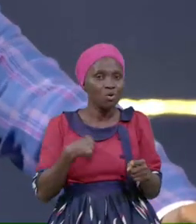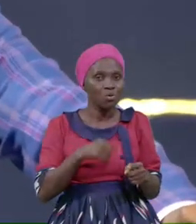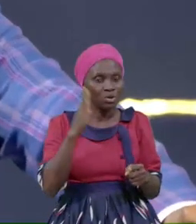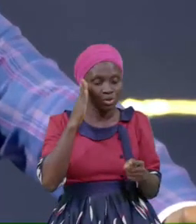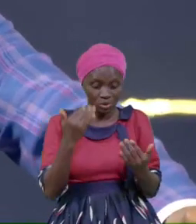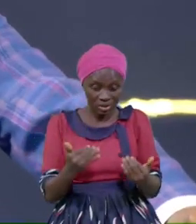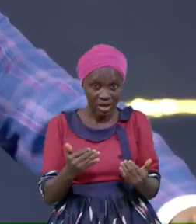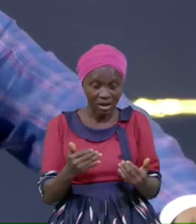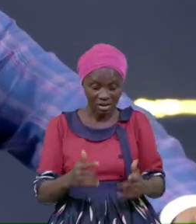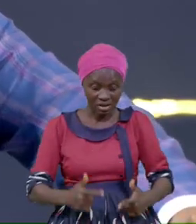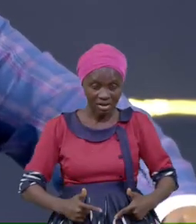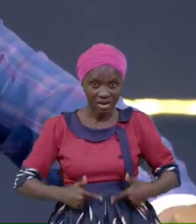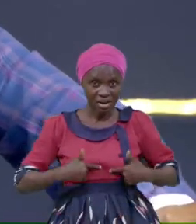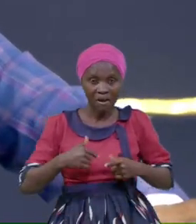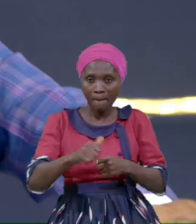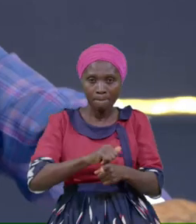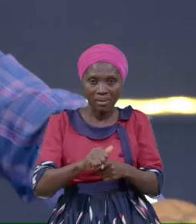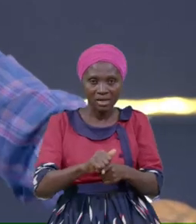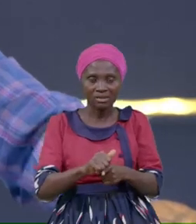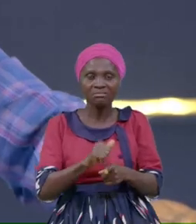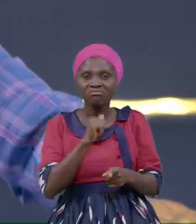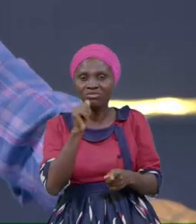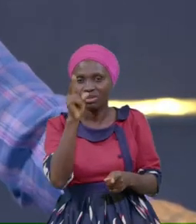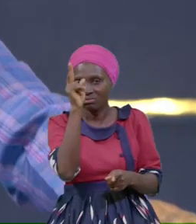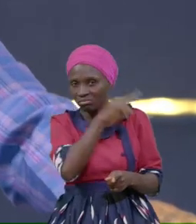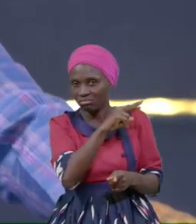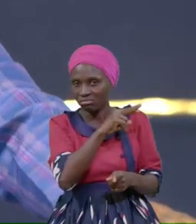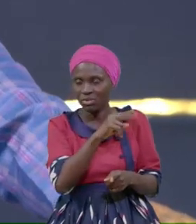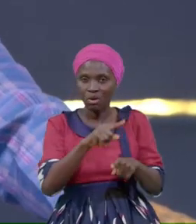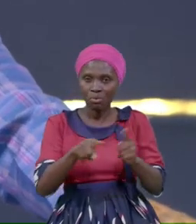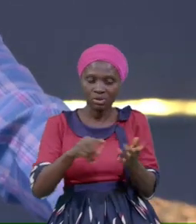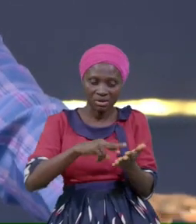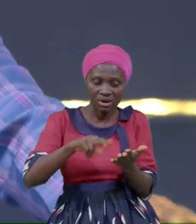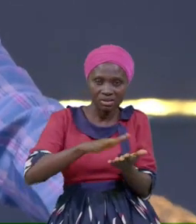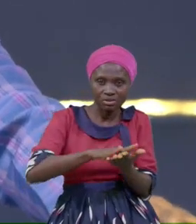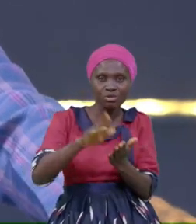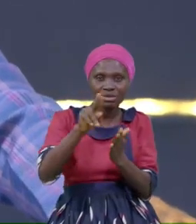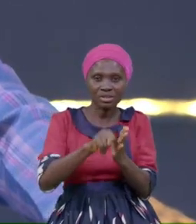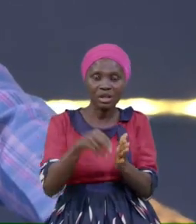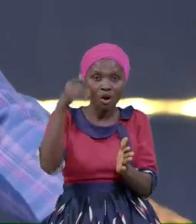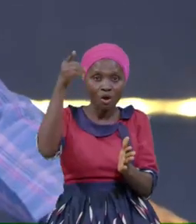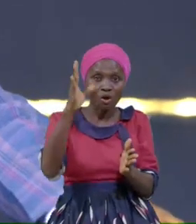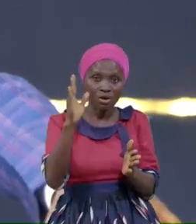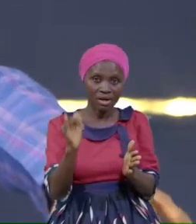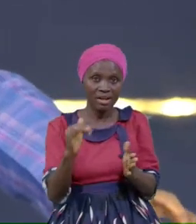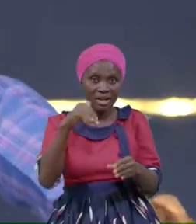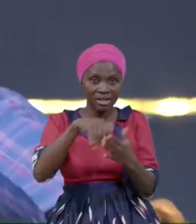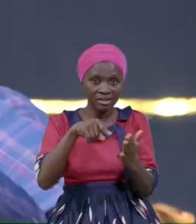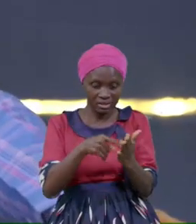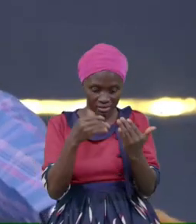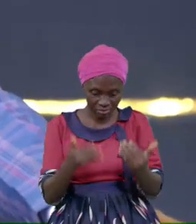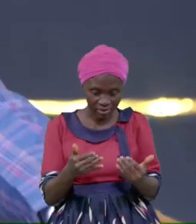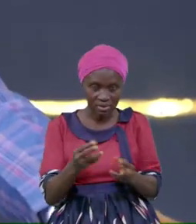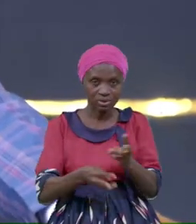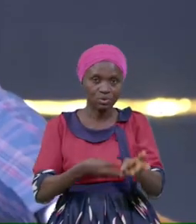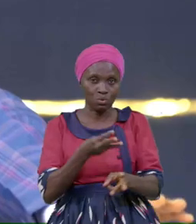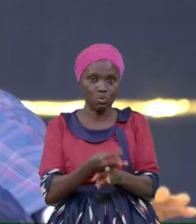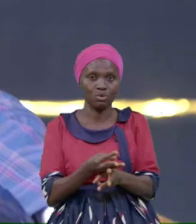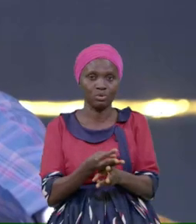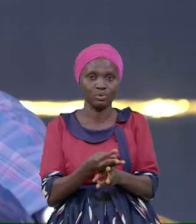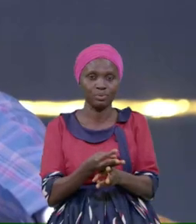soberly, and righteously, godly in this present world. When